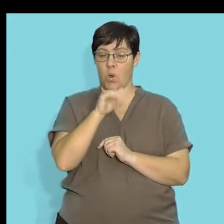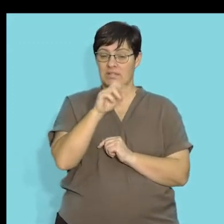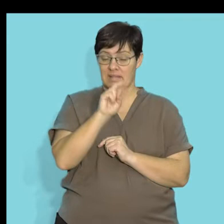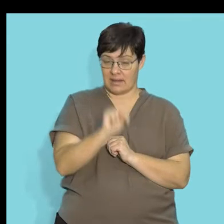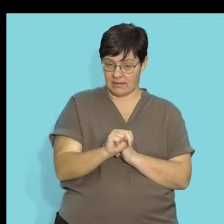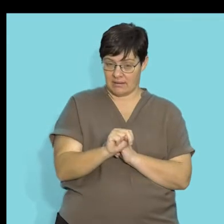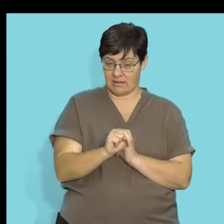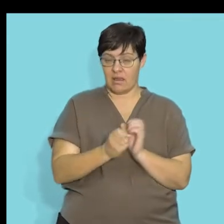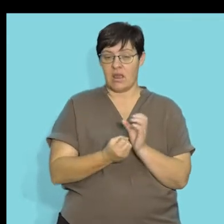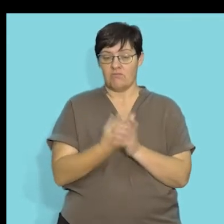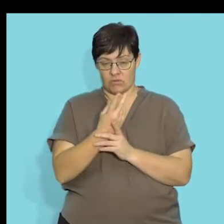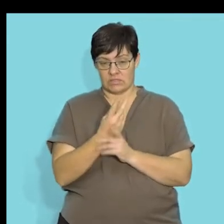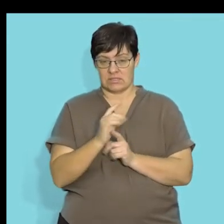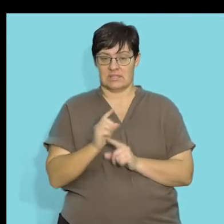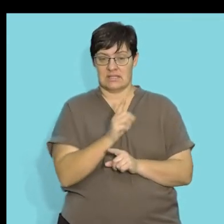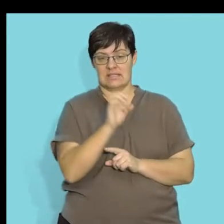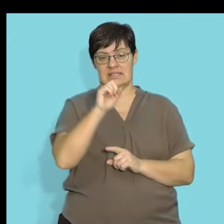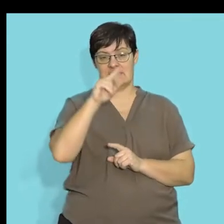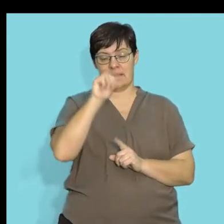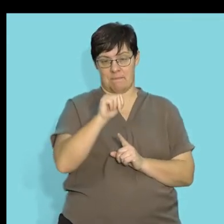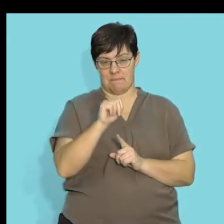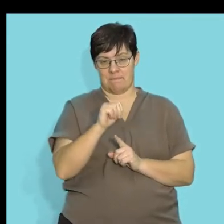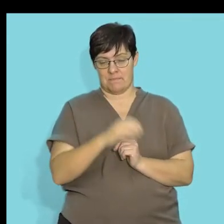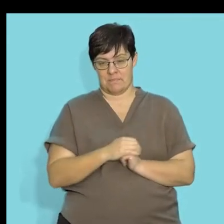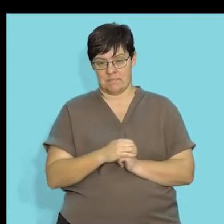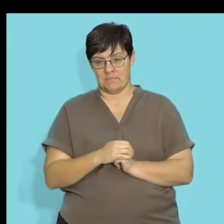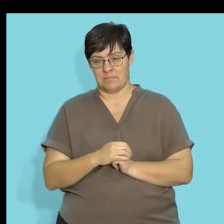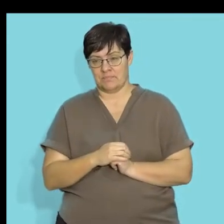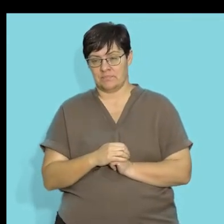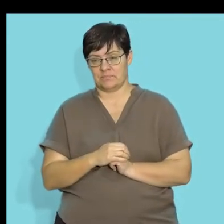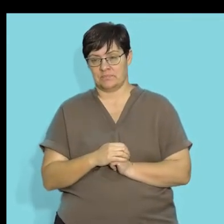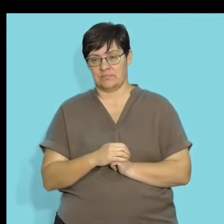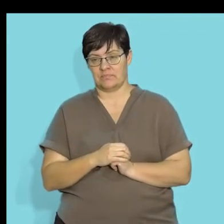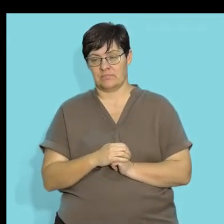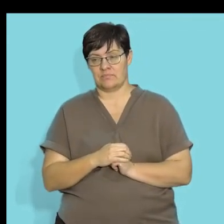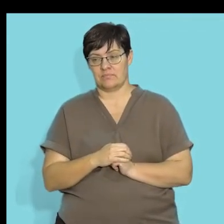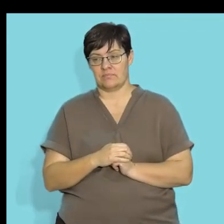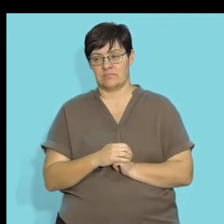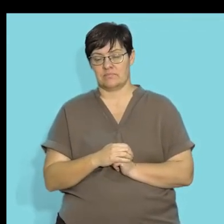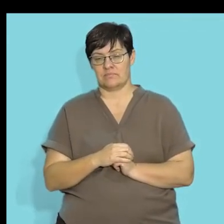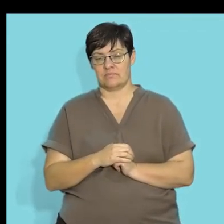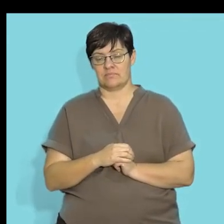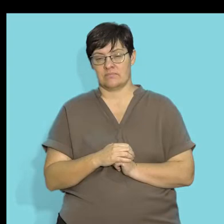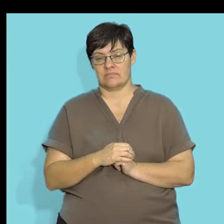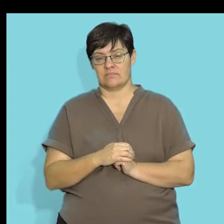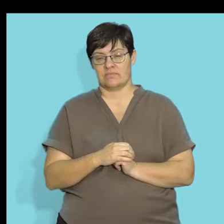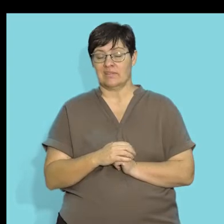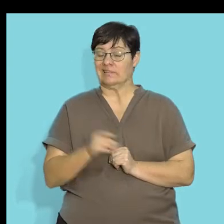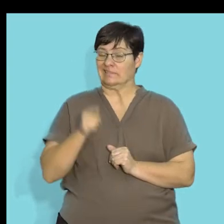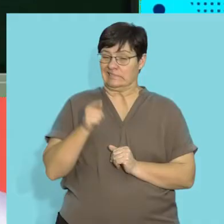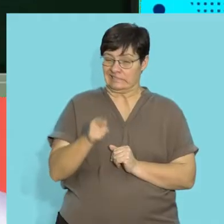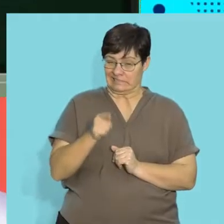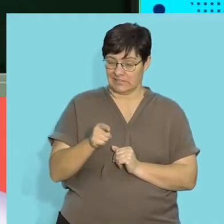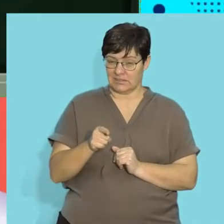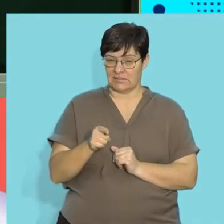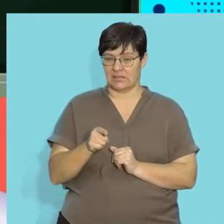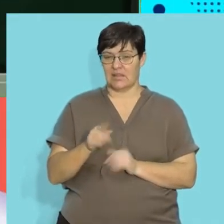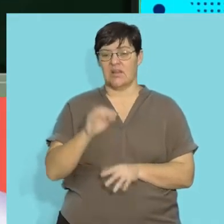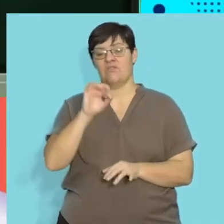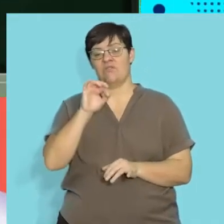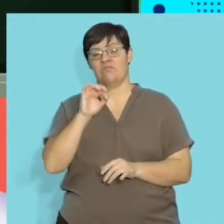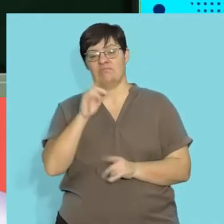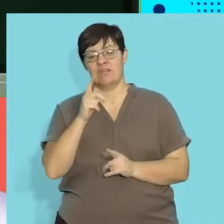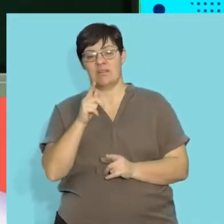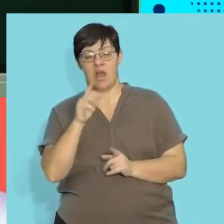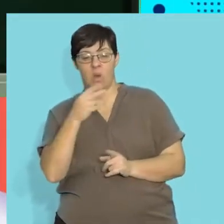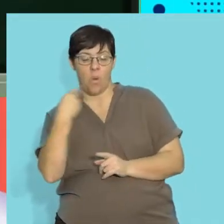how the auxins influence the growth of the stems or the radicals and the plumule. So guys, that's essentially